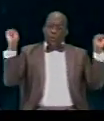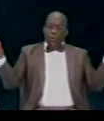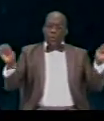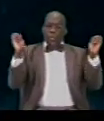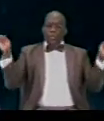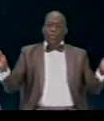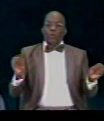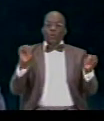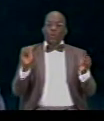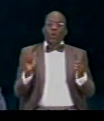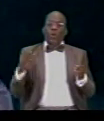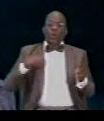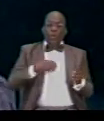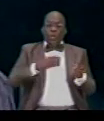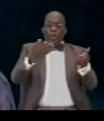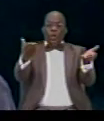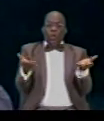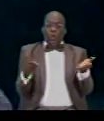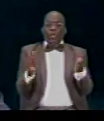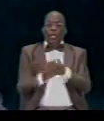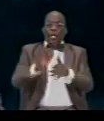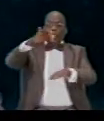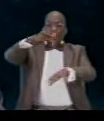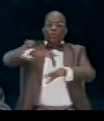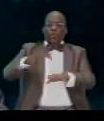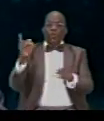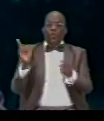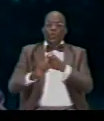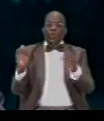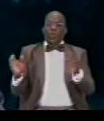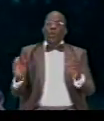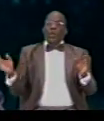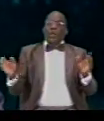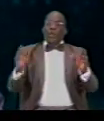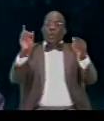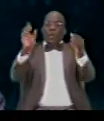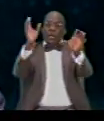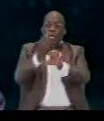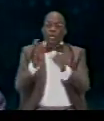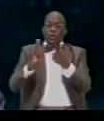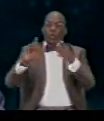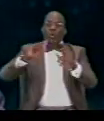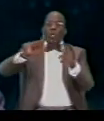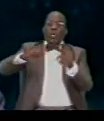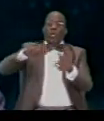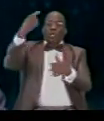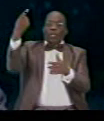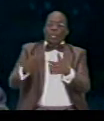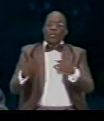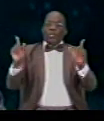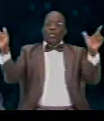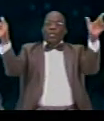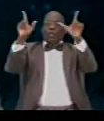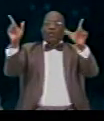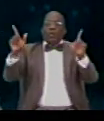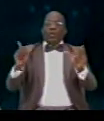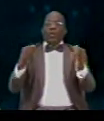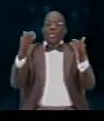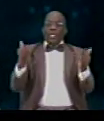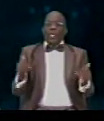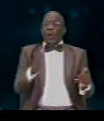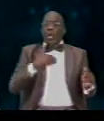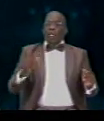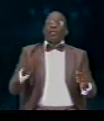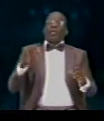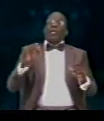world. And we want that impact to get to the next level. Right at this time and in the months ahead, in the name of